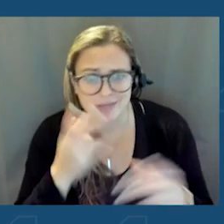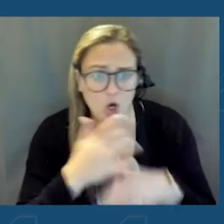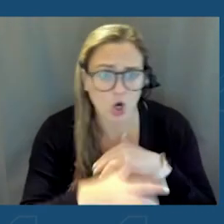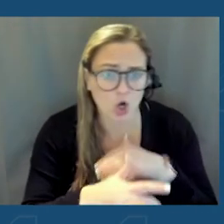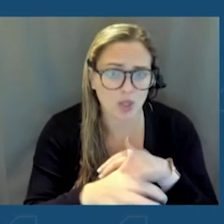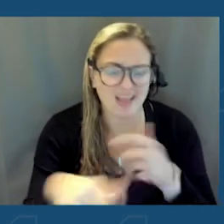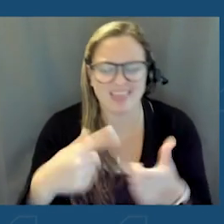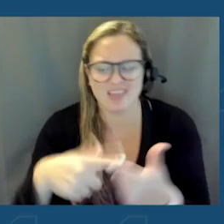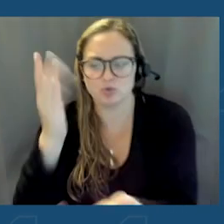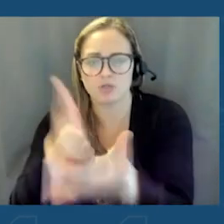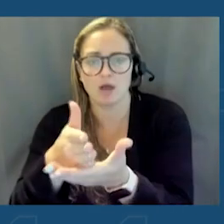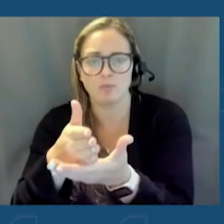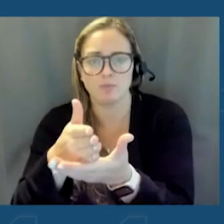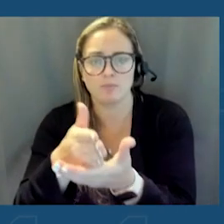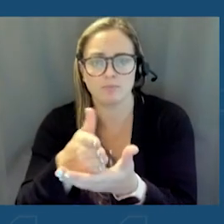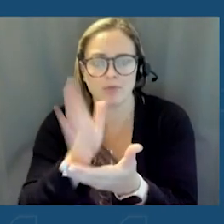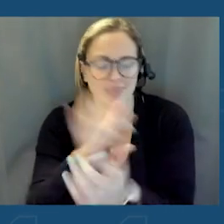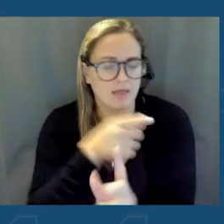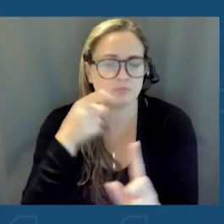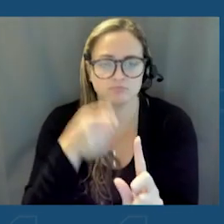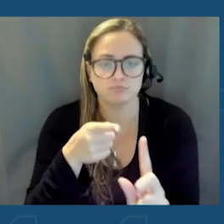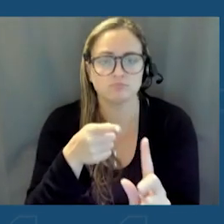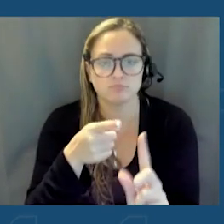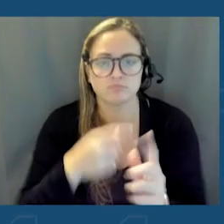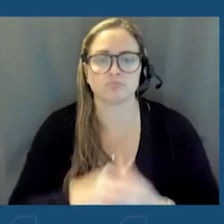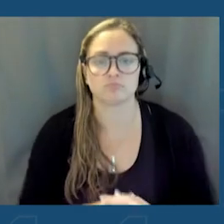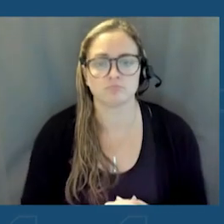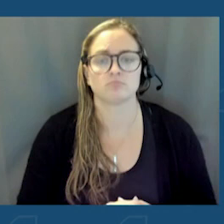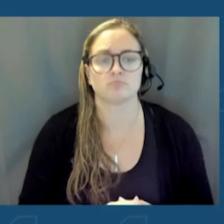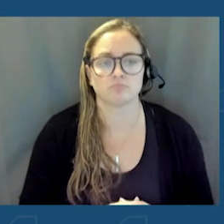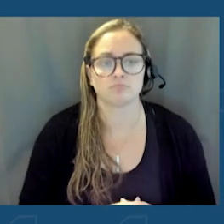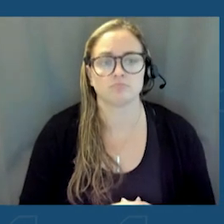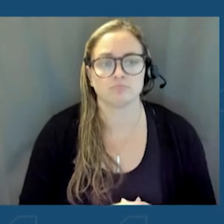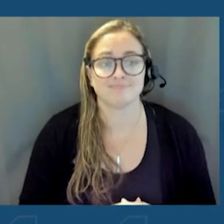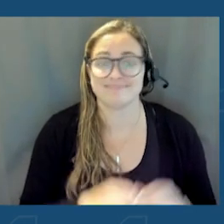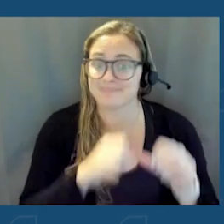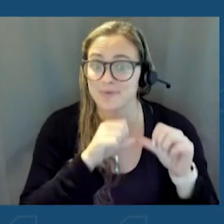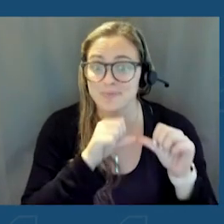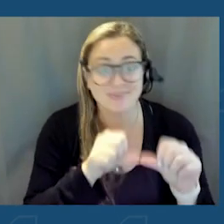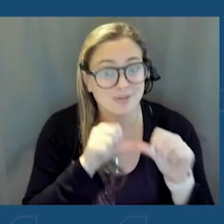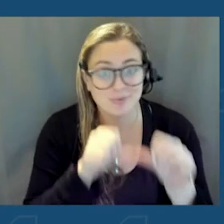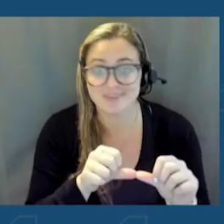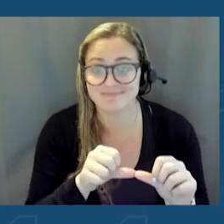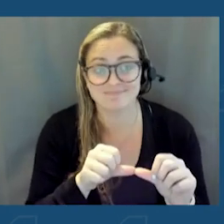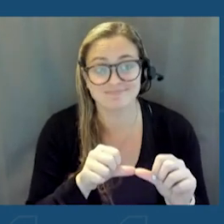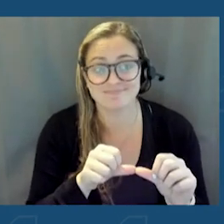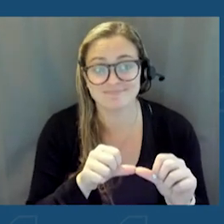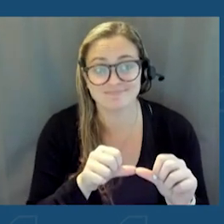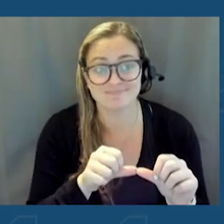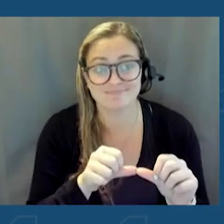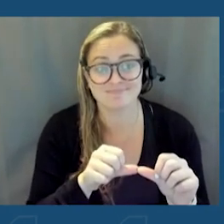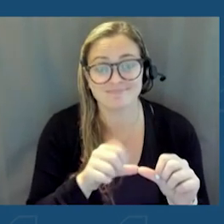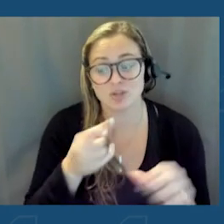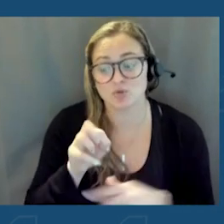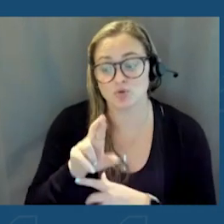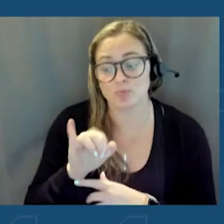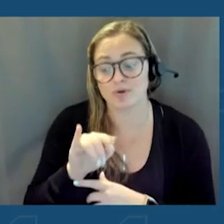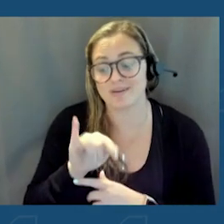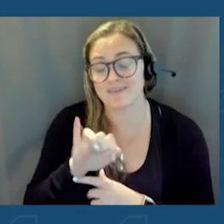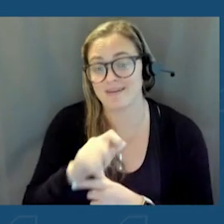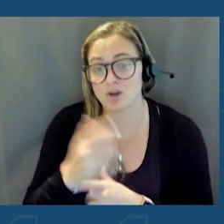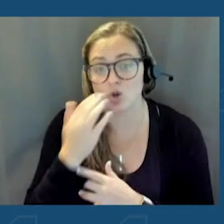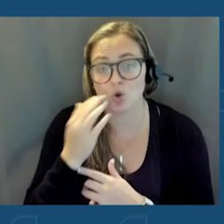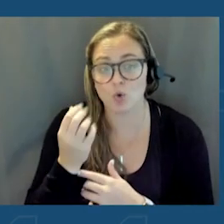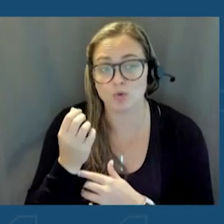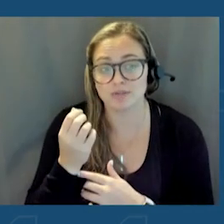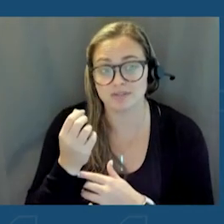That's what we do. And so we're continuing. superintendent knows that last January,